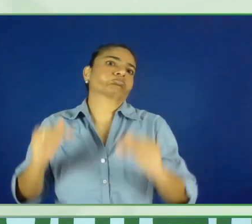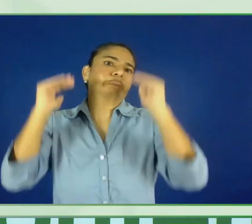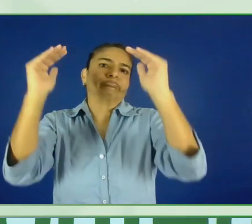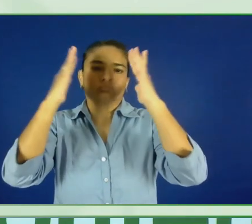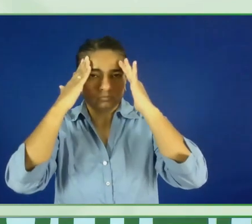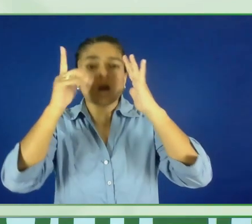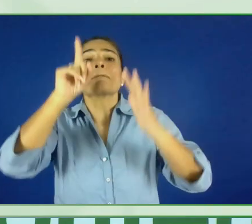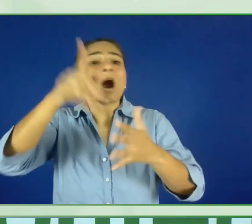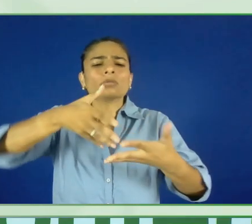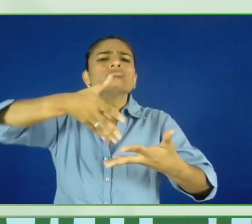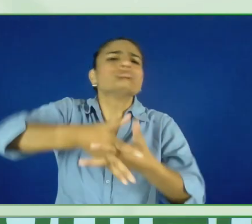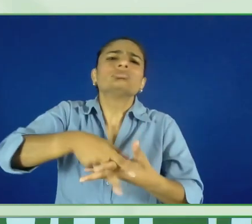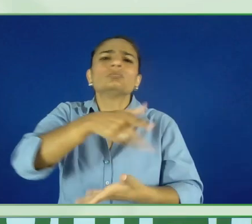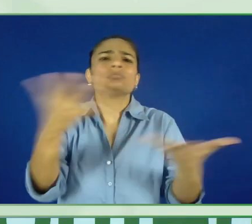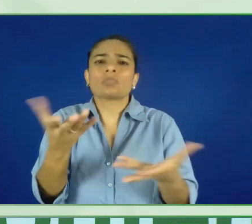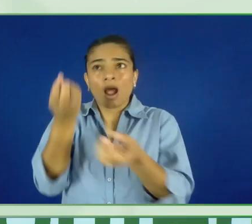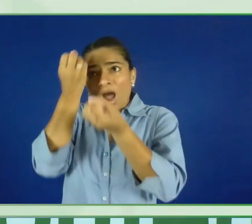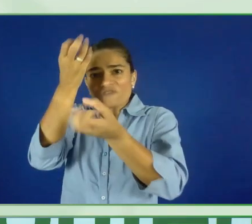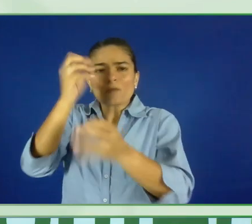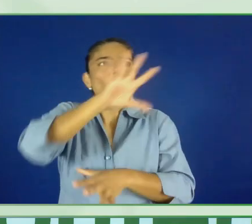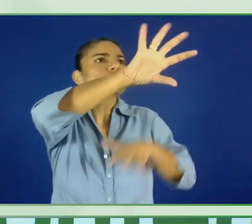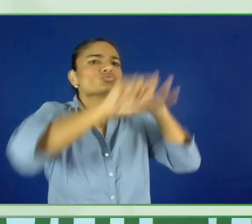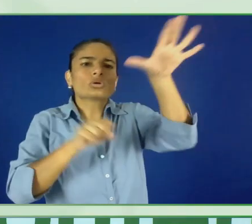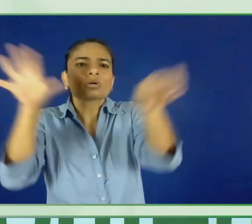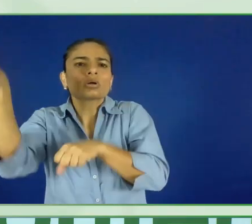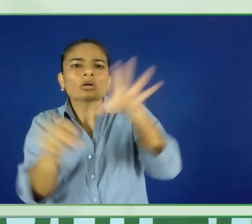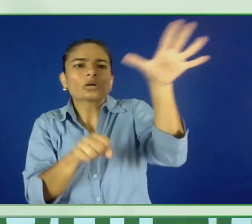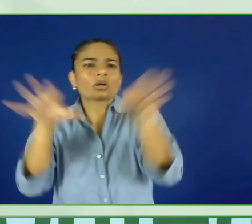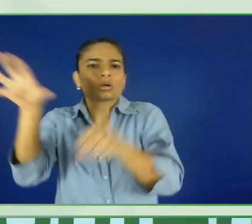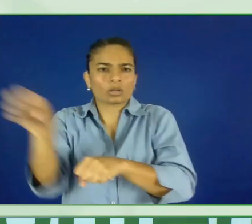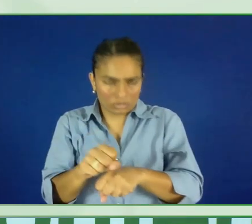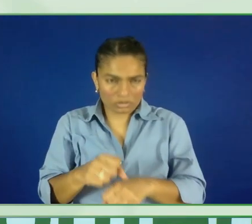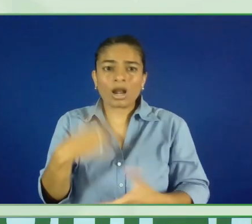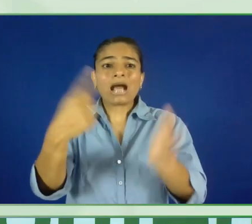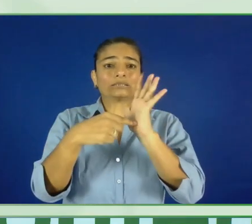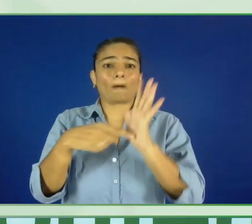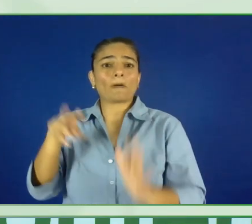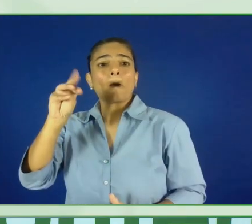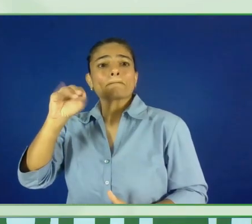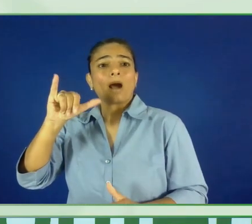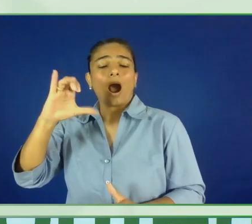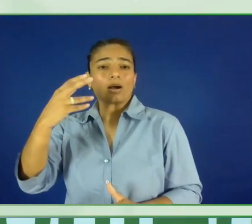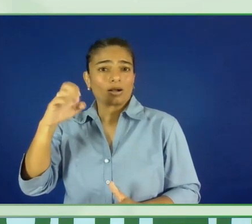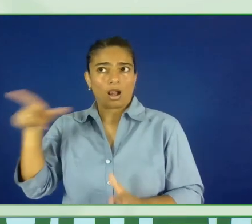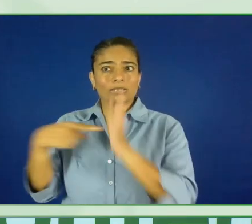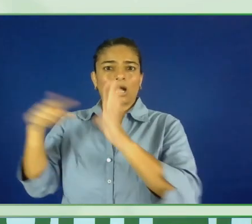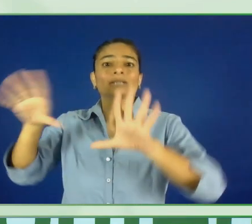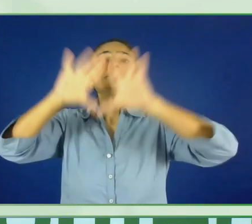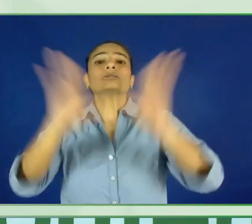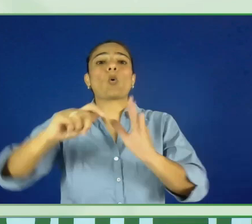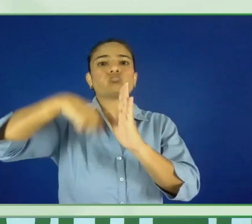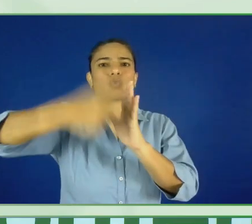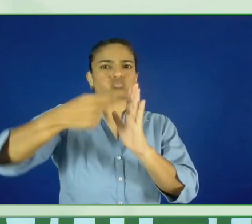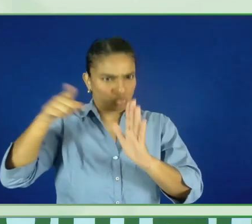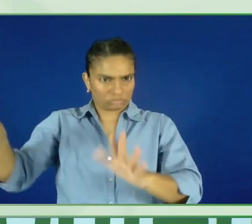grounding. That's where the secret sauce is, right? The model has never had access to that data. This is where it's learning from, and this is what's actually